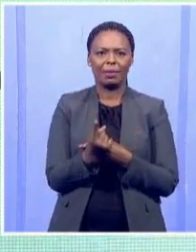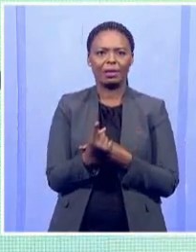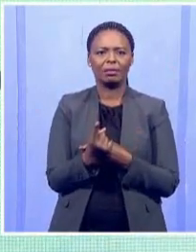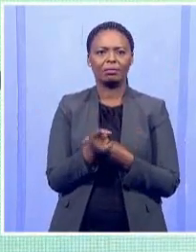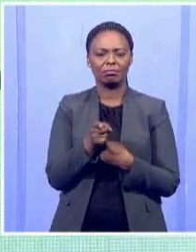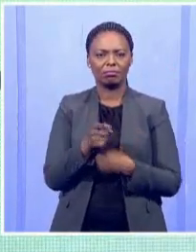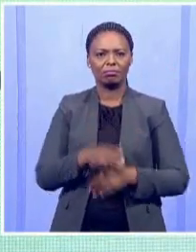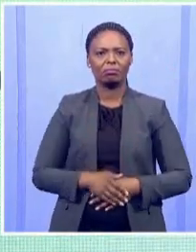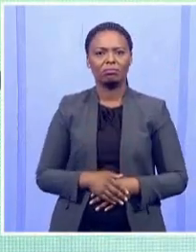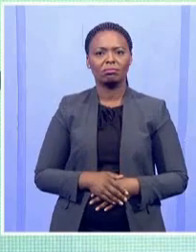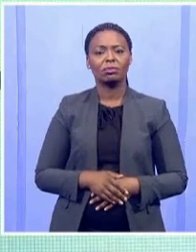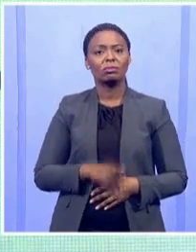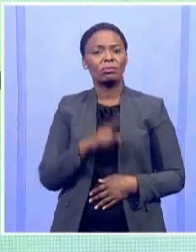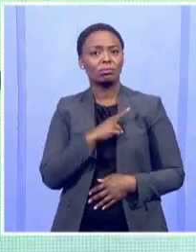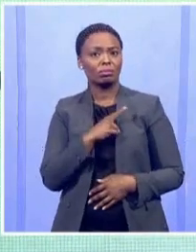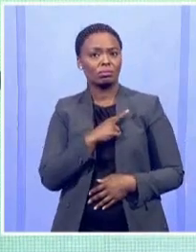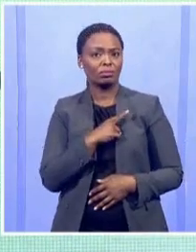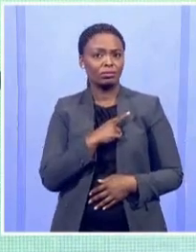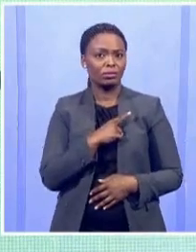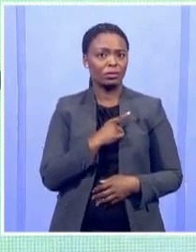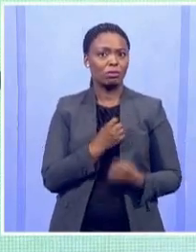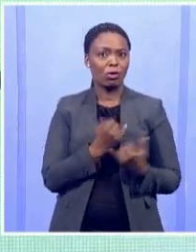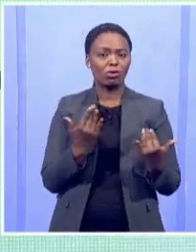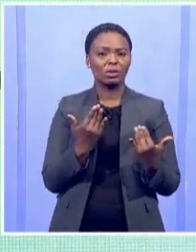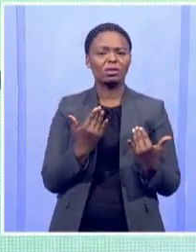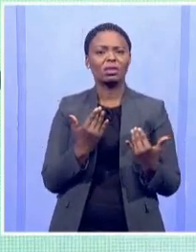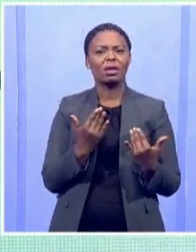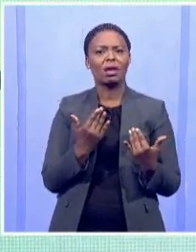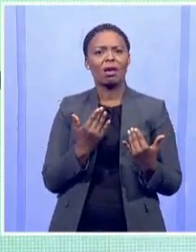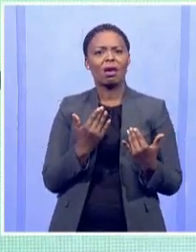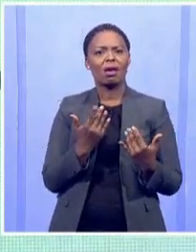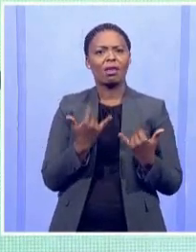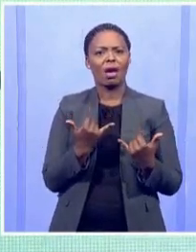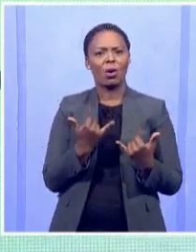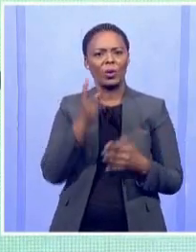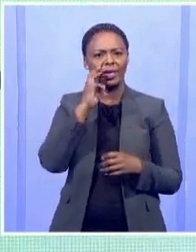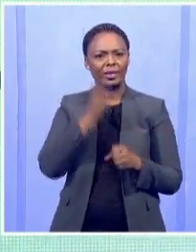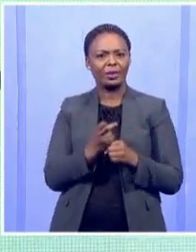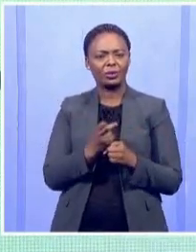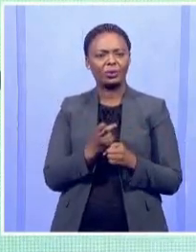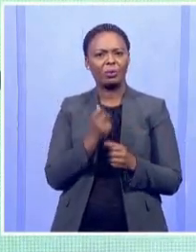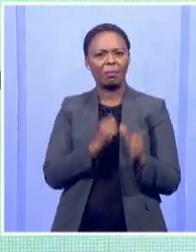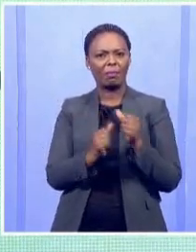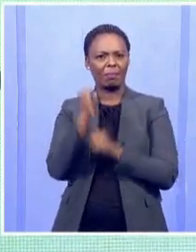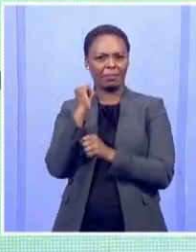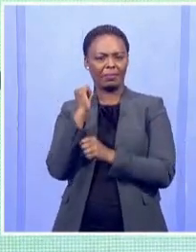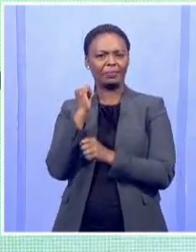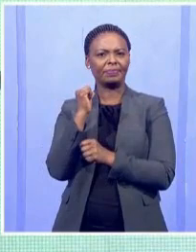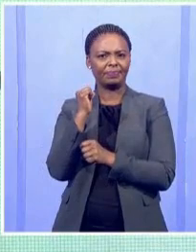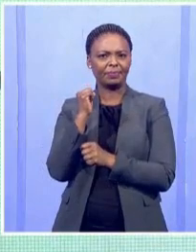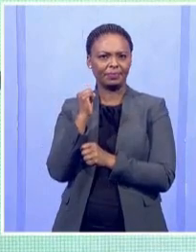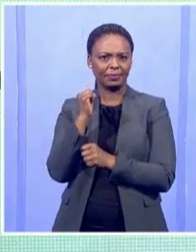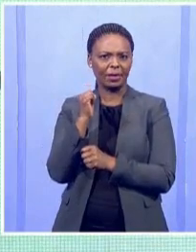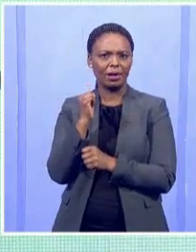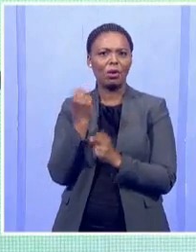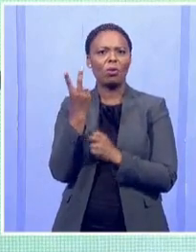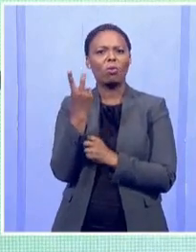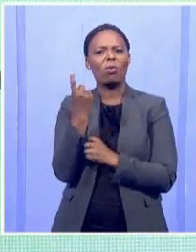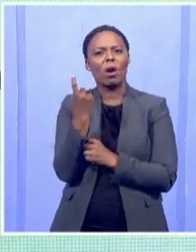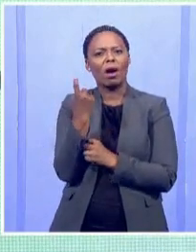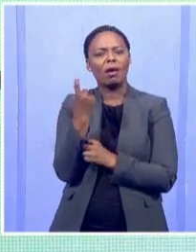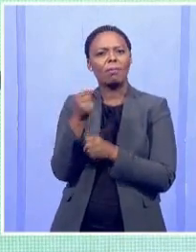attempt which later on we had to reverse, where one of the medical schools,